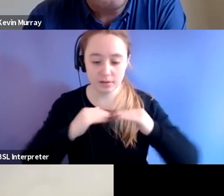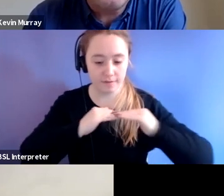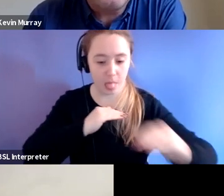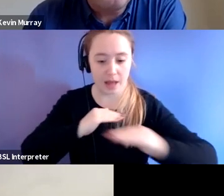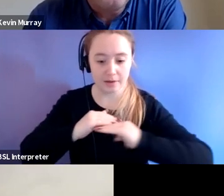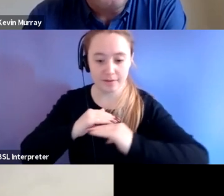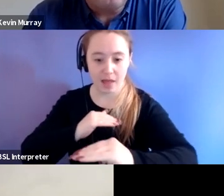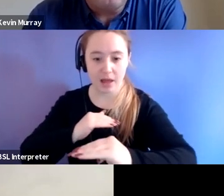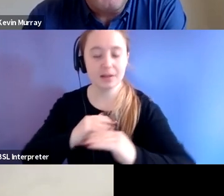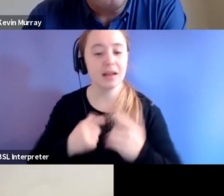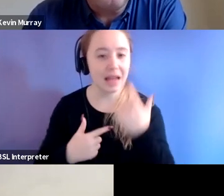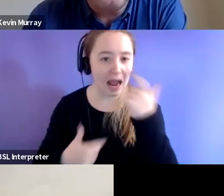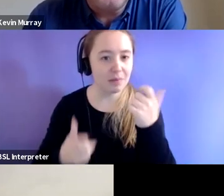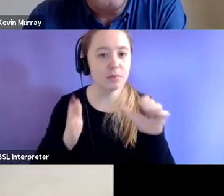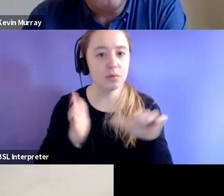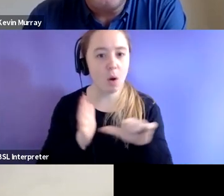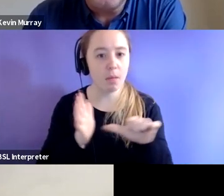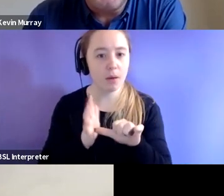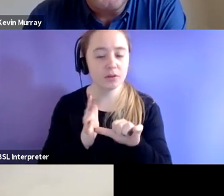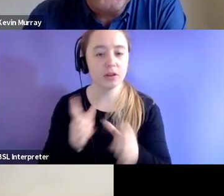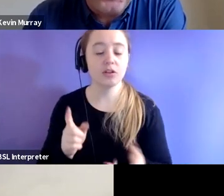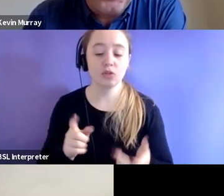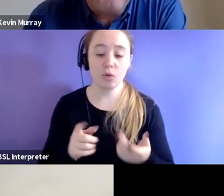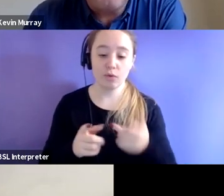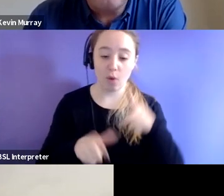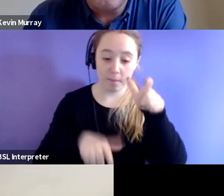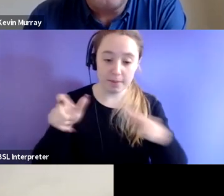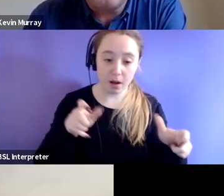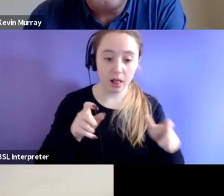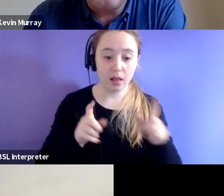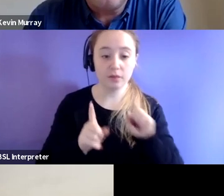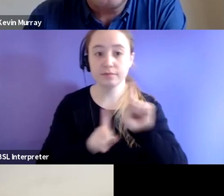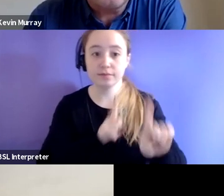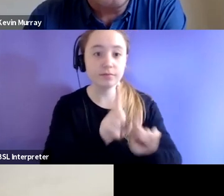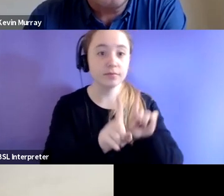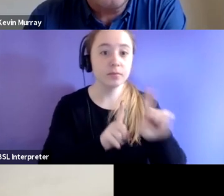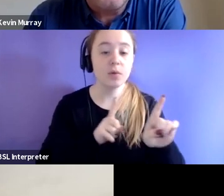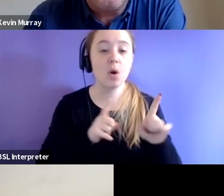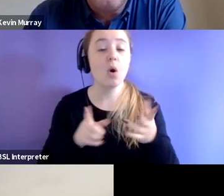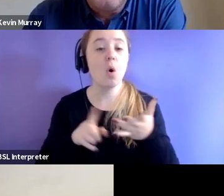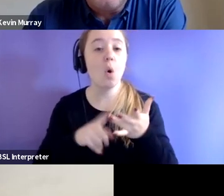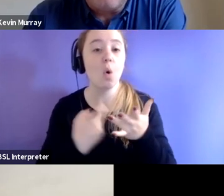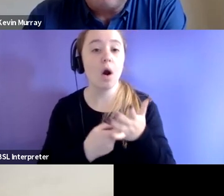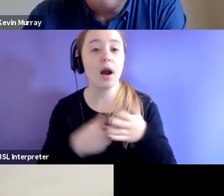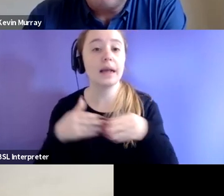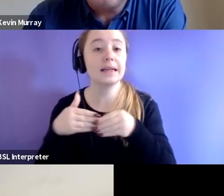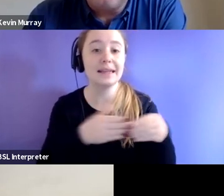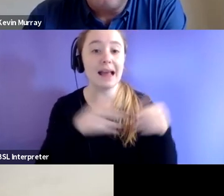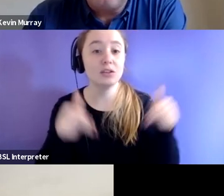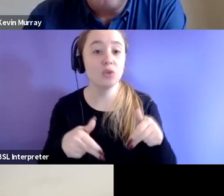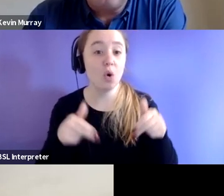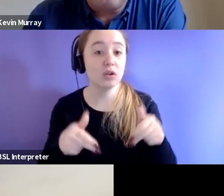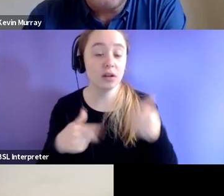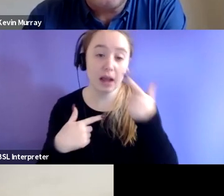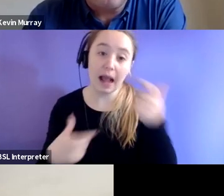problems. So particularly if you add not only the individuals, but also if people have got guide dogs, that's an issue as well.